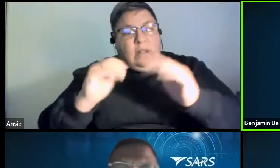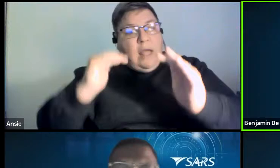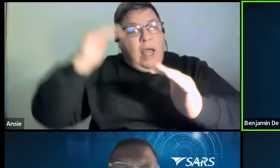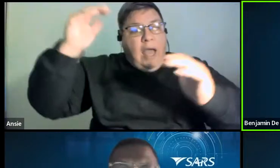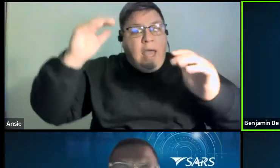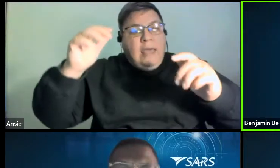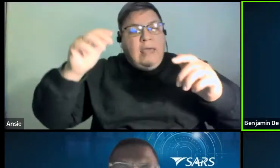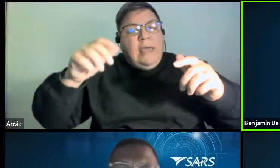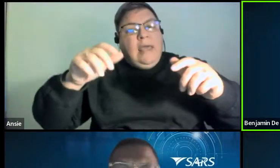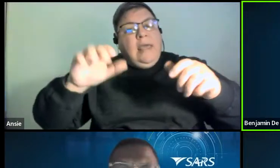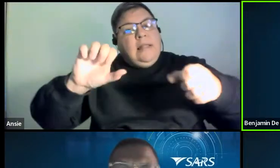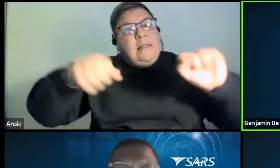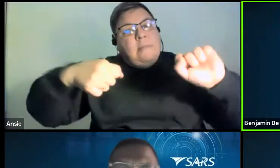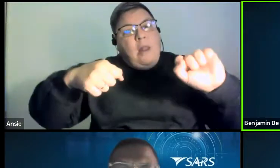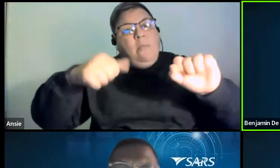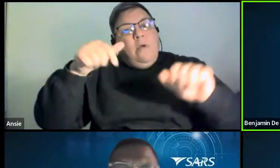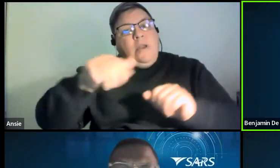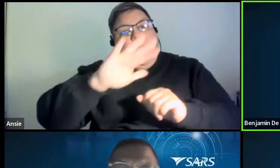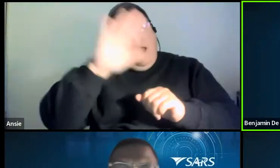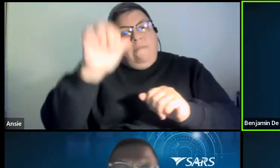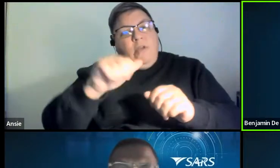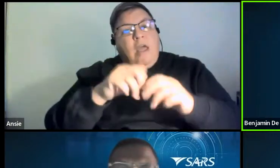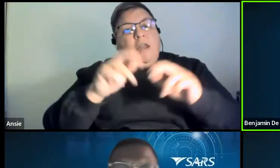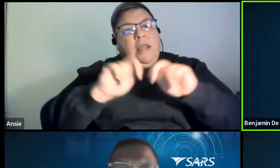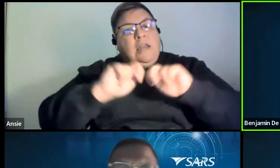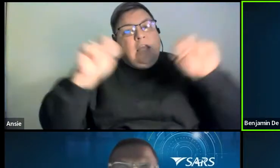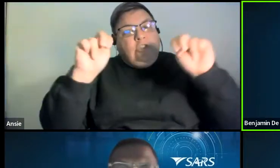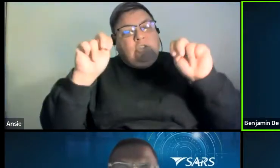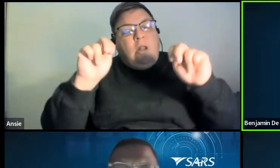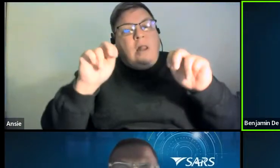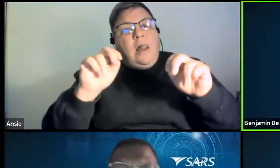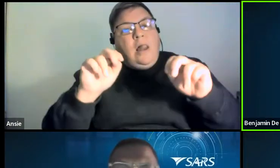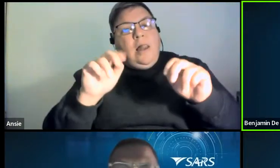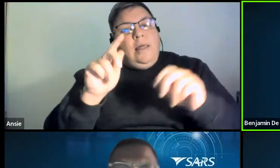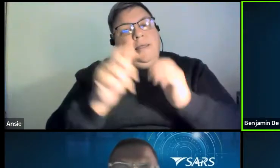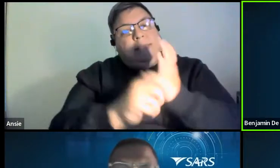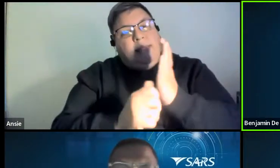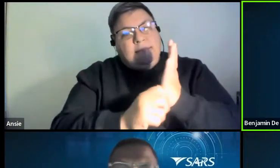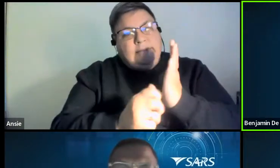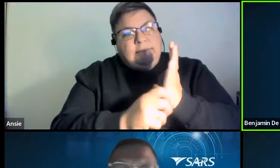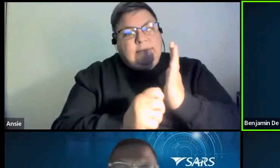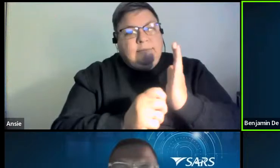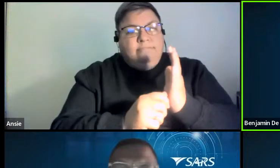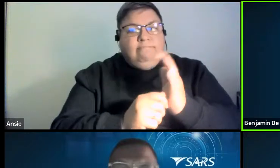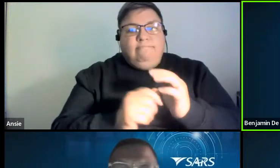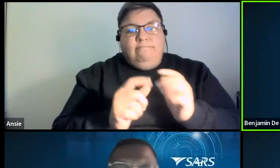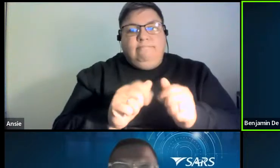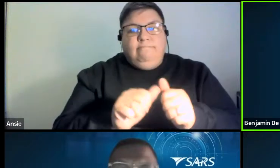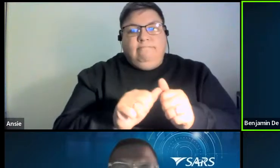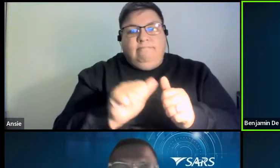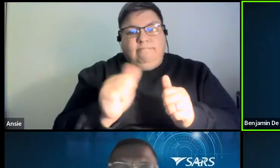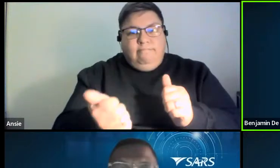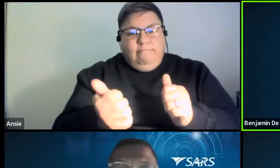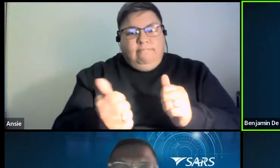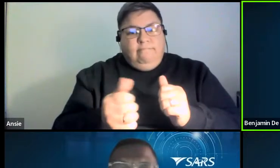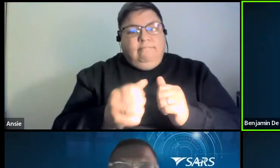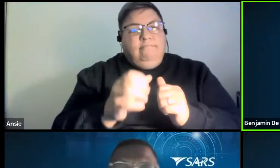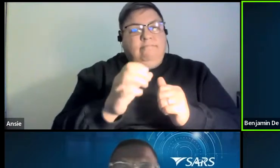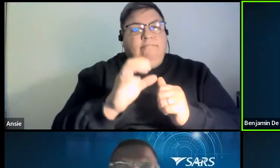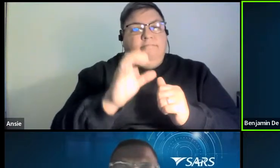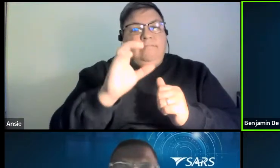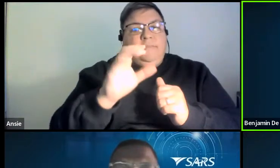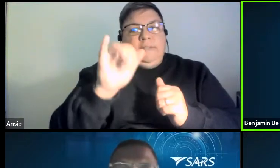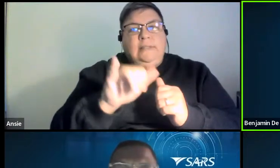South African and international tax. The other panelist will be Mr. Cyril